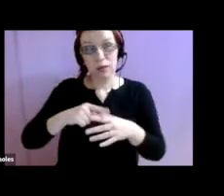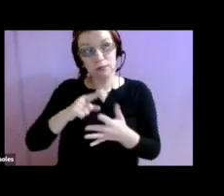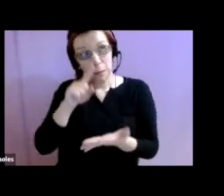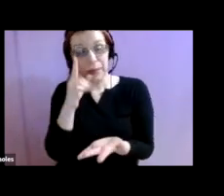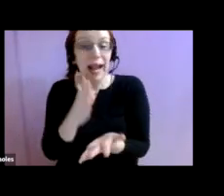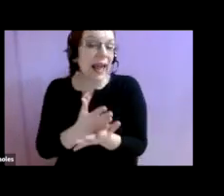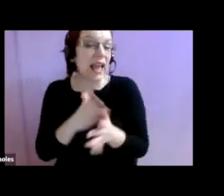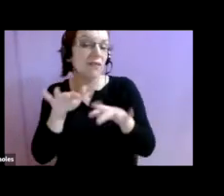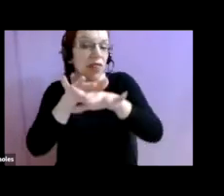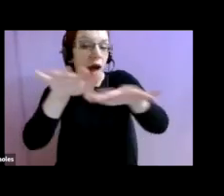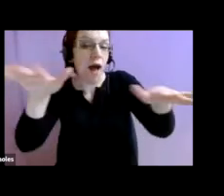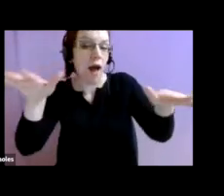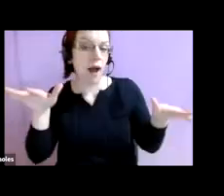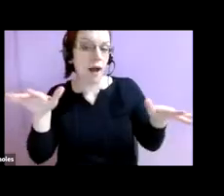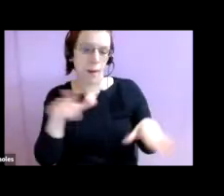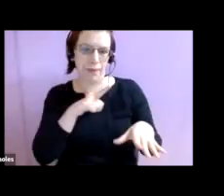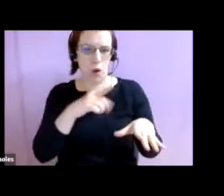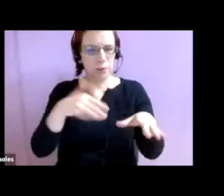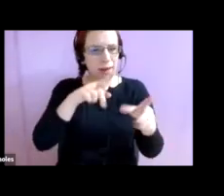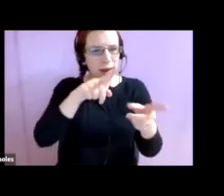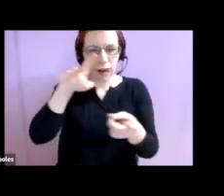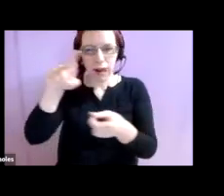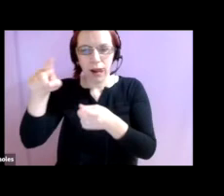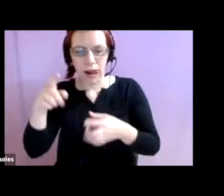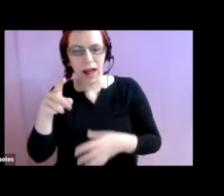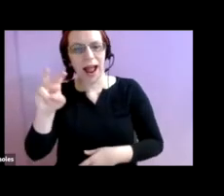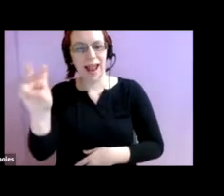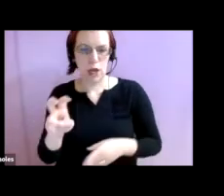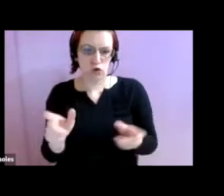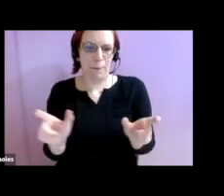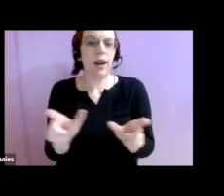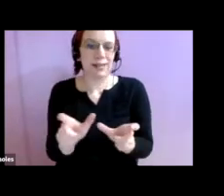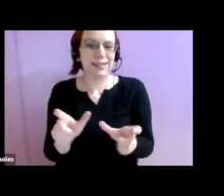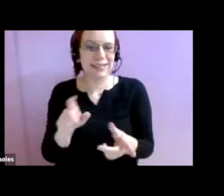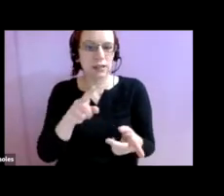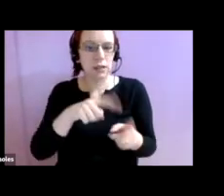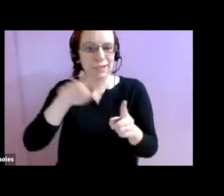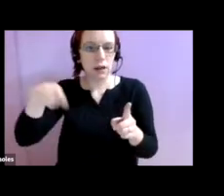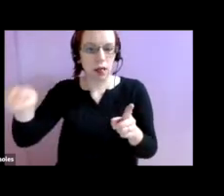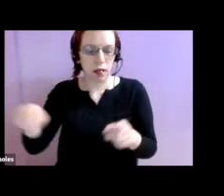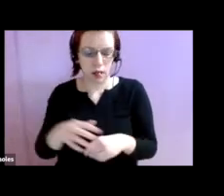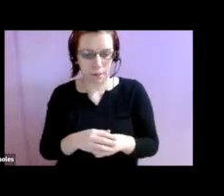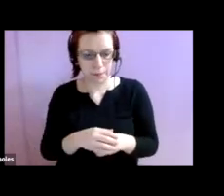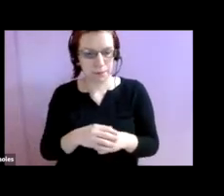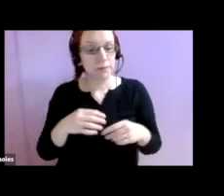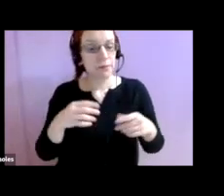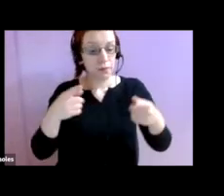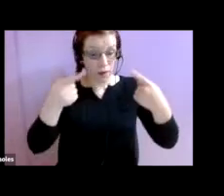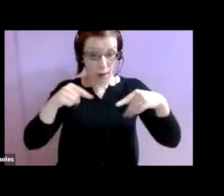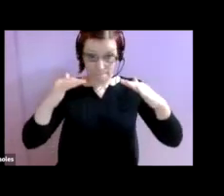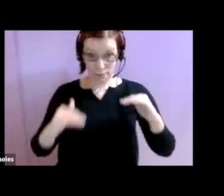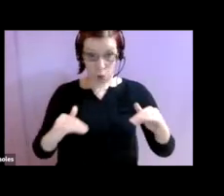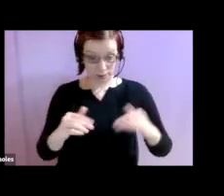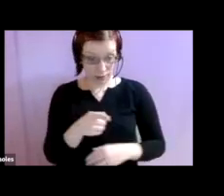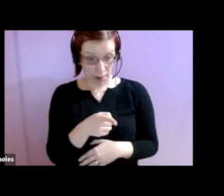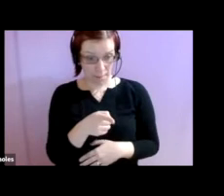how electromagnetic signals moved around those. And down here you'll see something different. This time